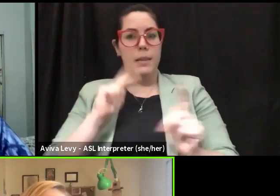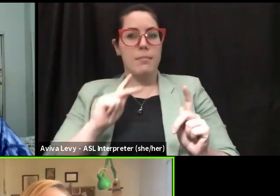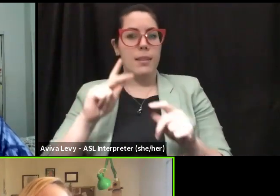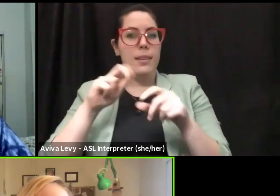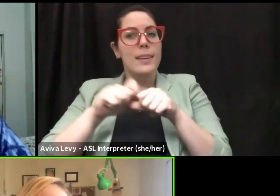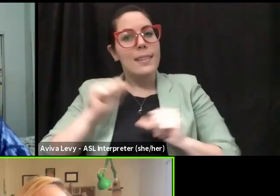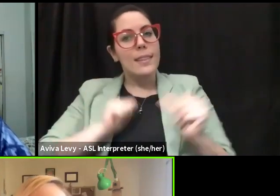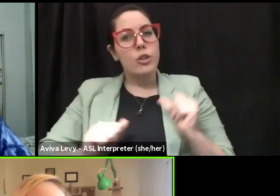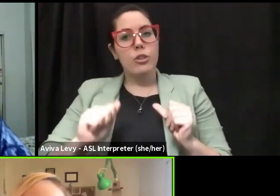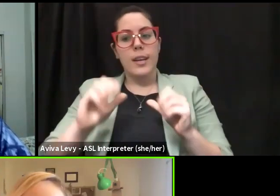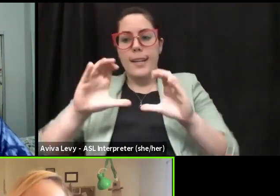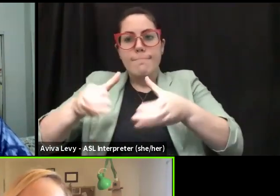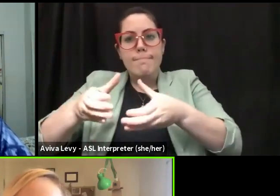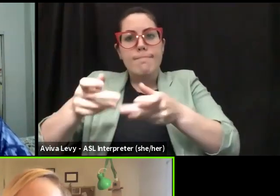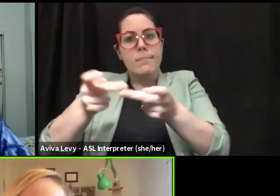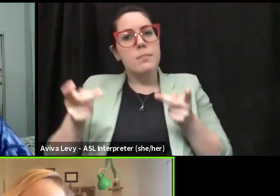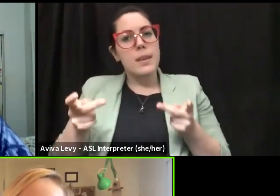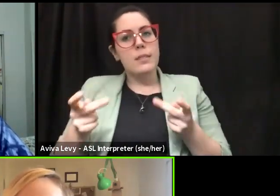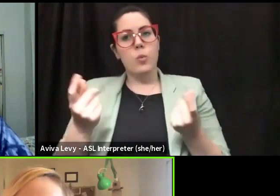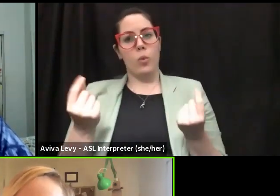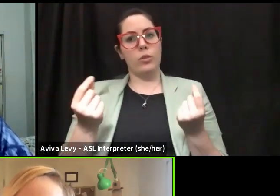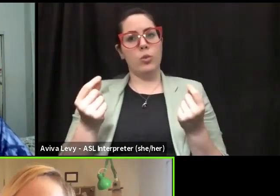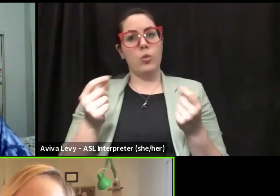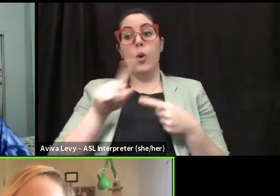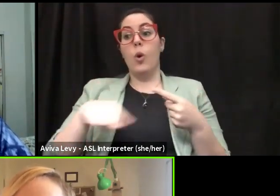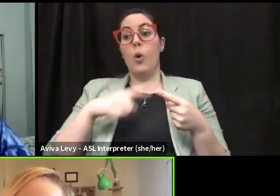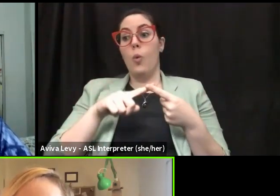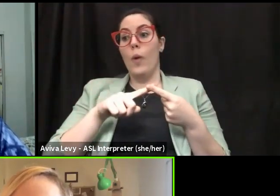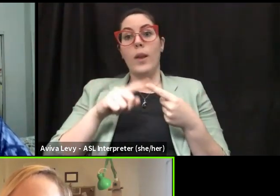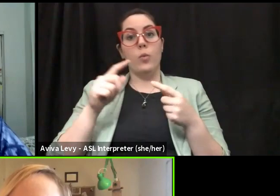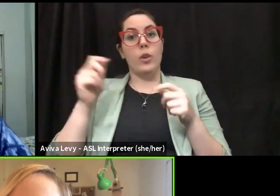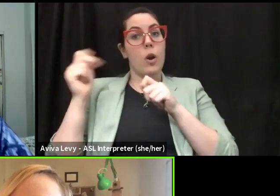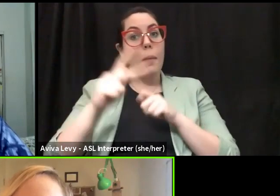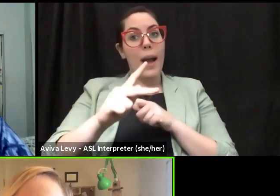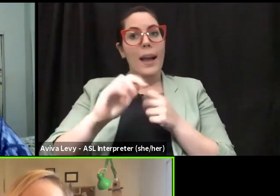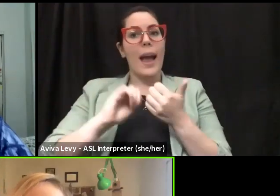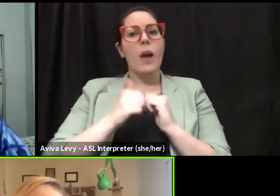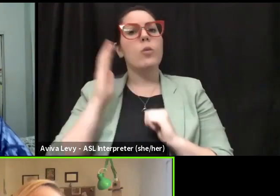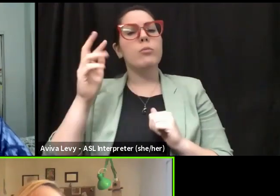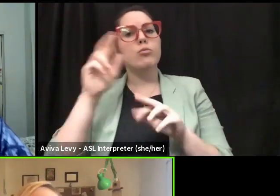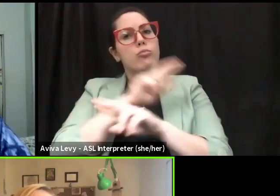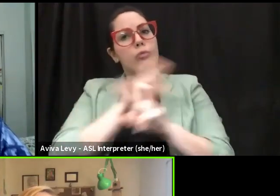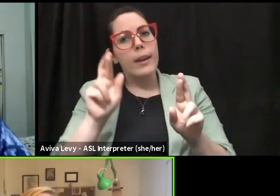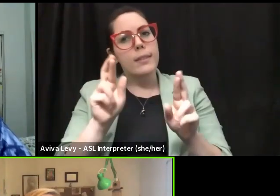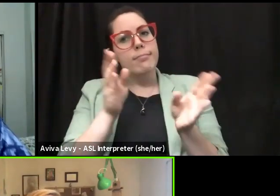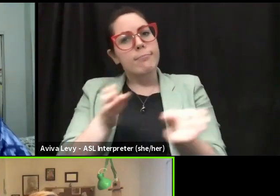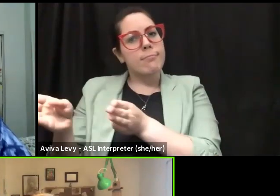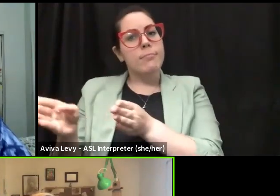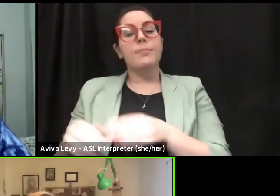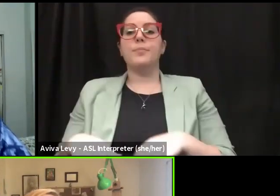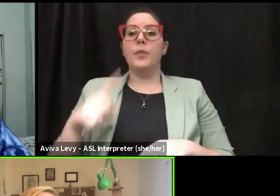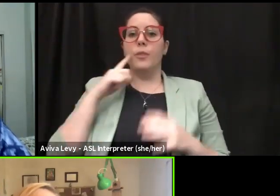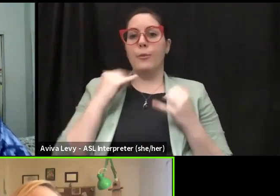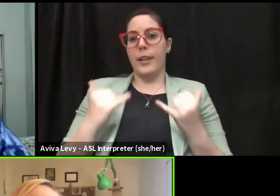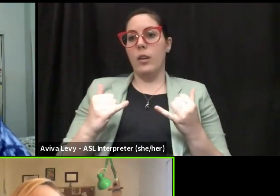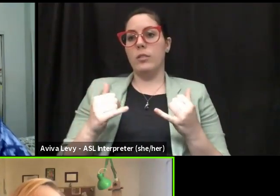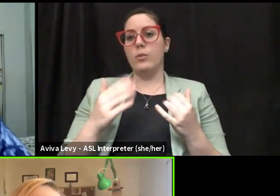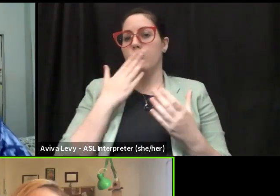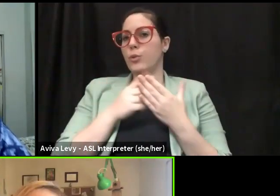and setting the seeds for when we can be together again. But in the meantime, I think we can really trust in our